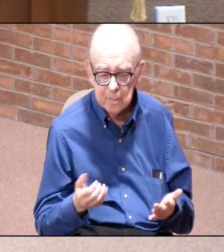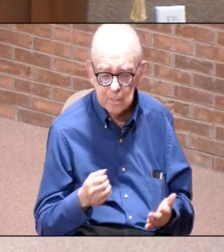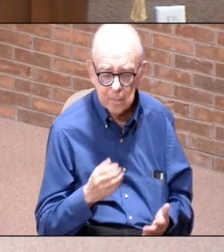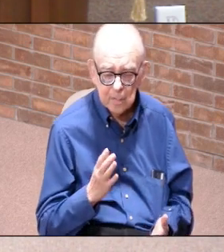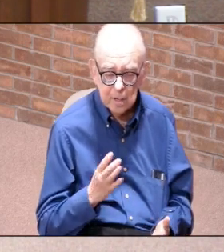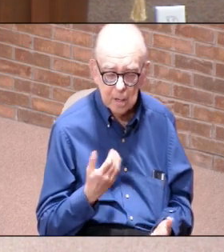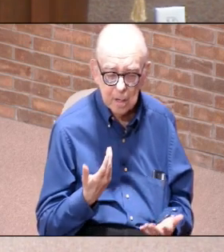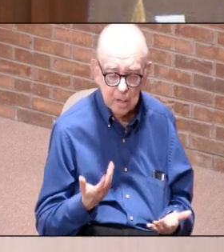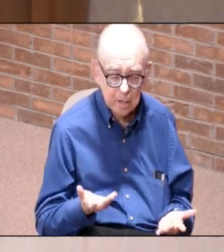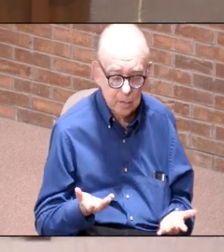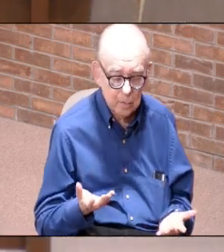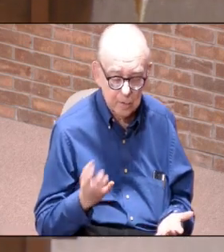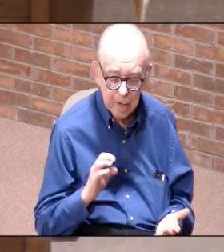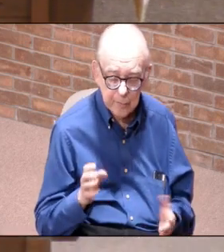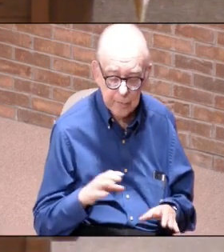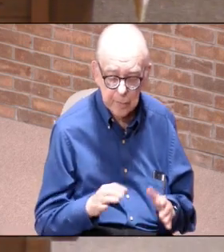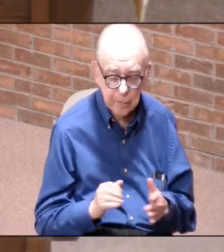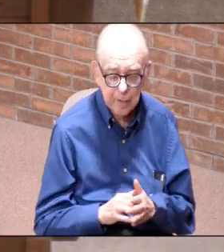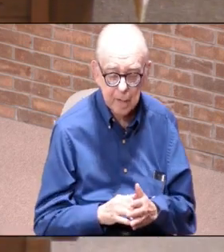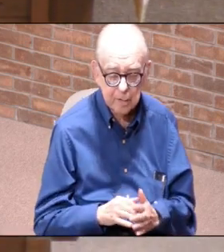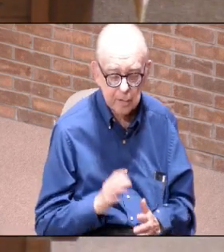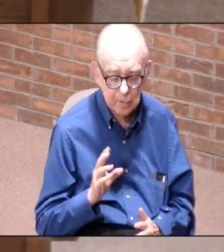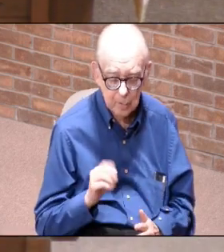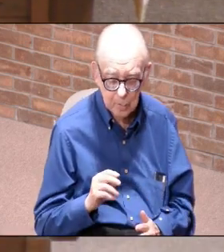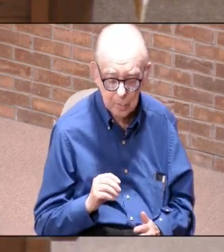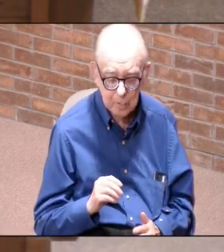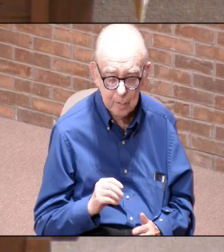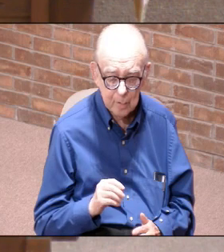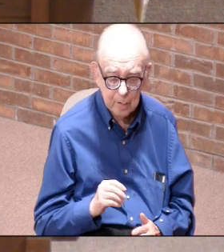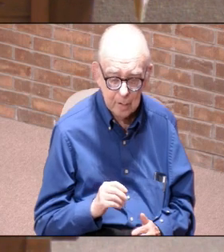God, I don't want to ever do that.